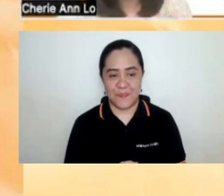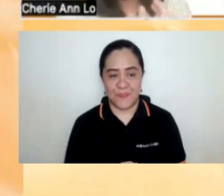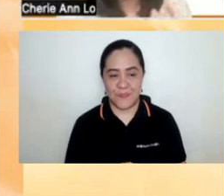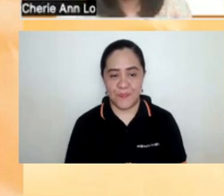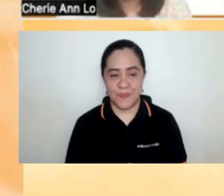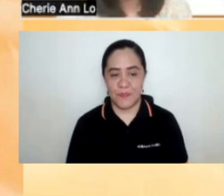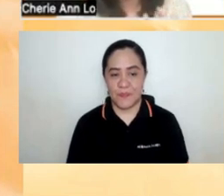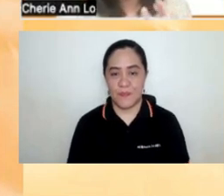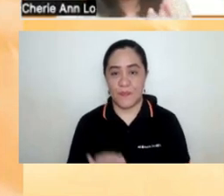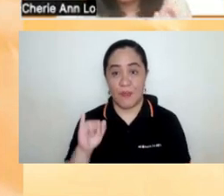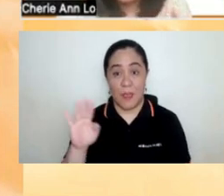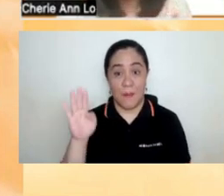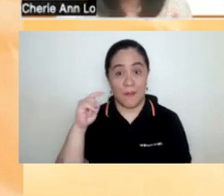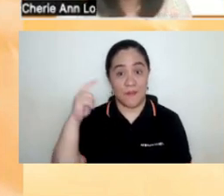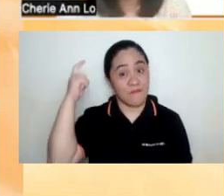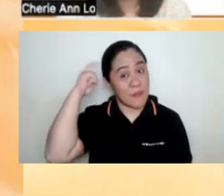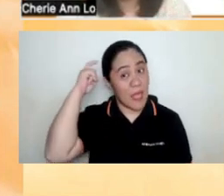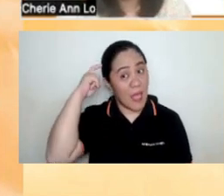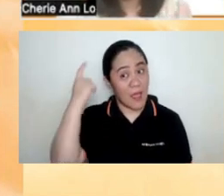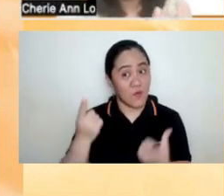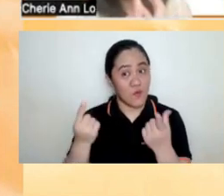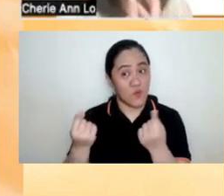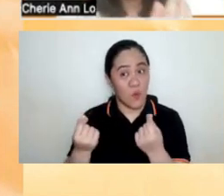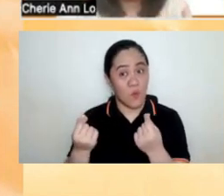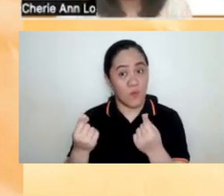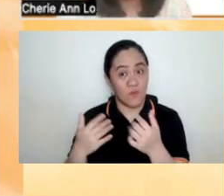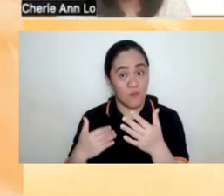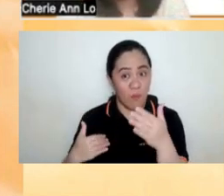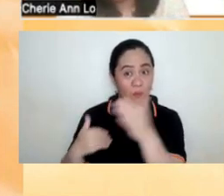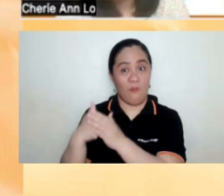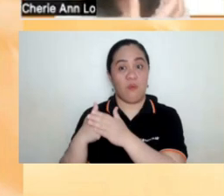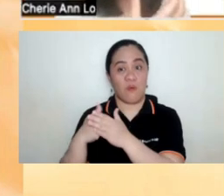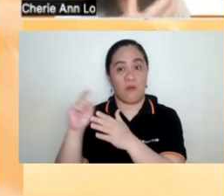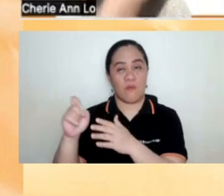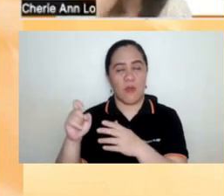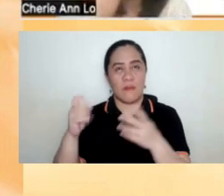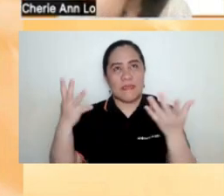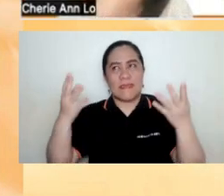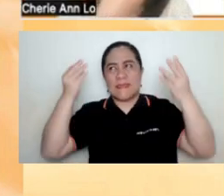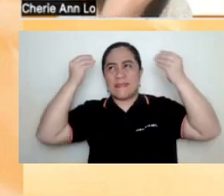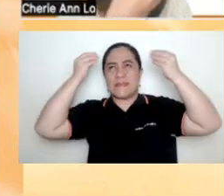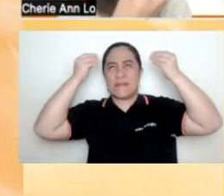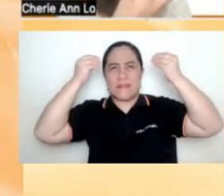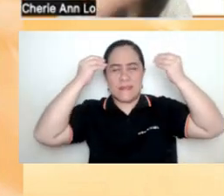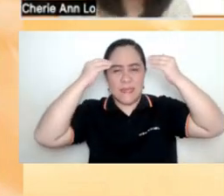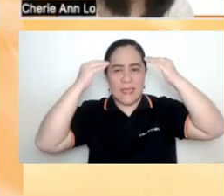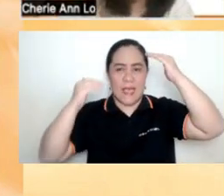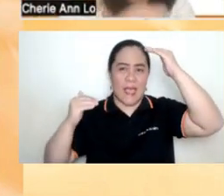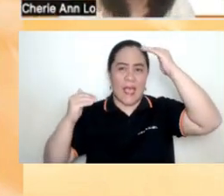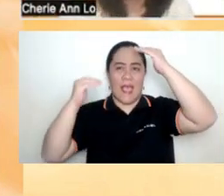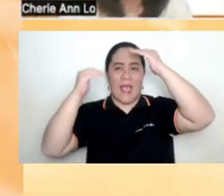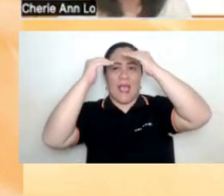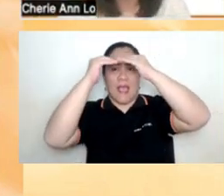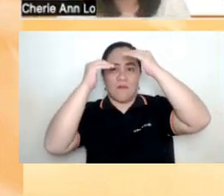when this part of the brain is activated, then it kind of affects the way we think. So the higher order thinking processes. So that's in